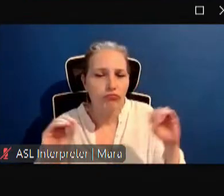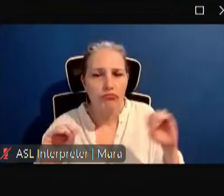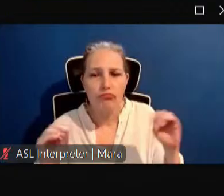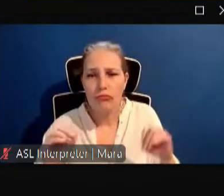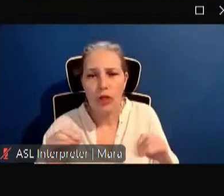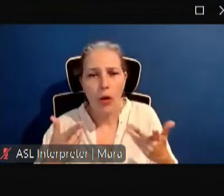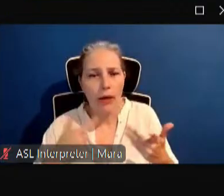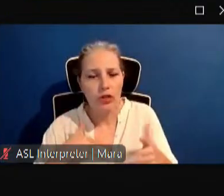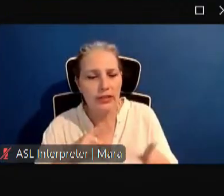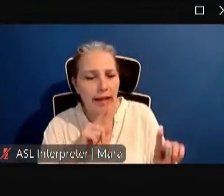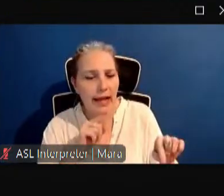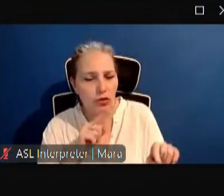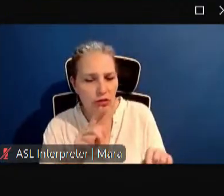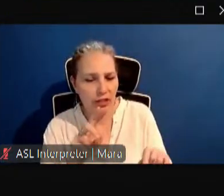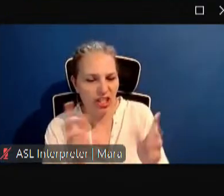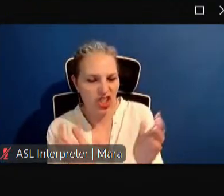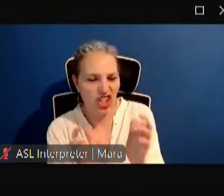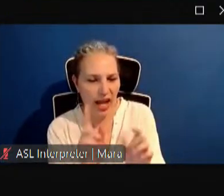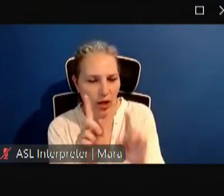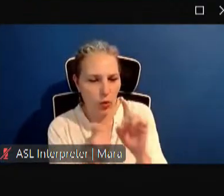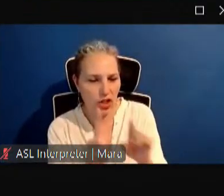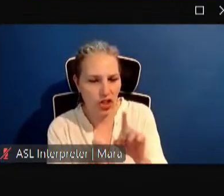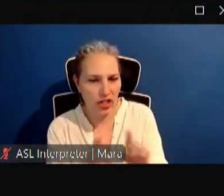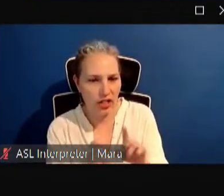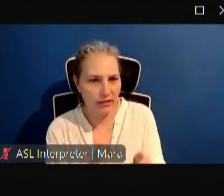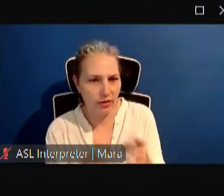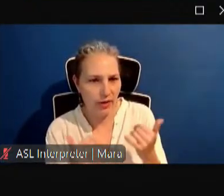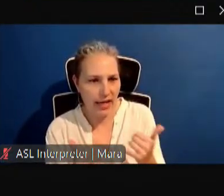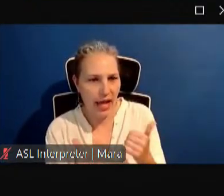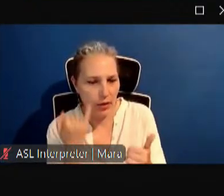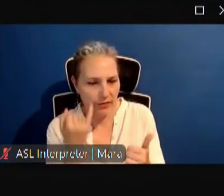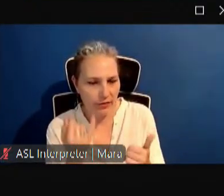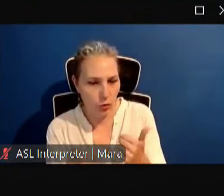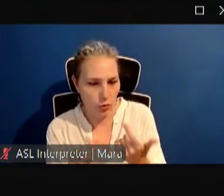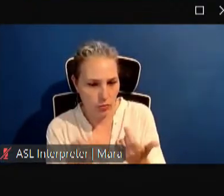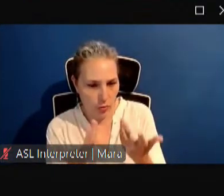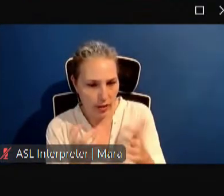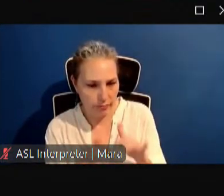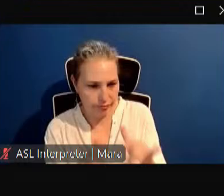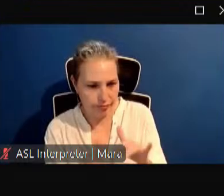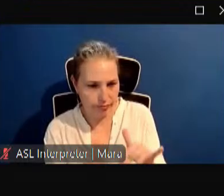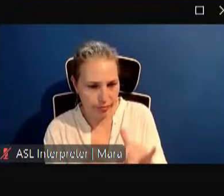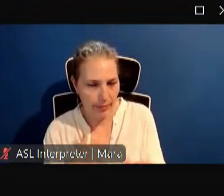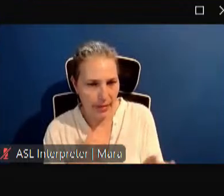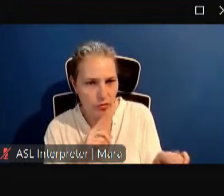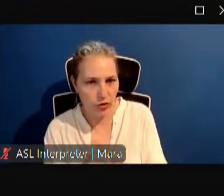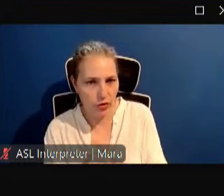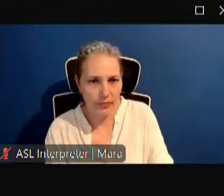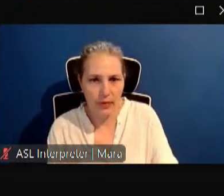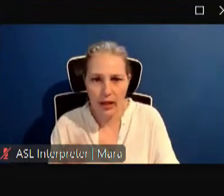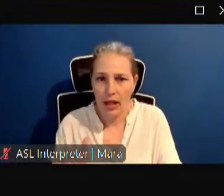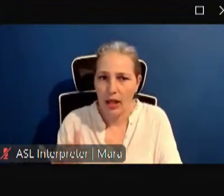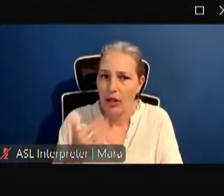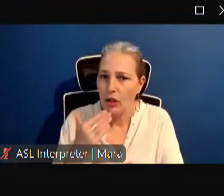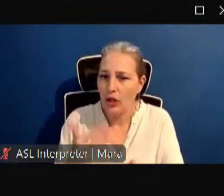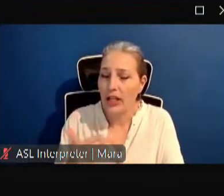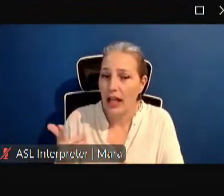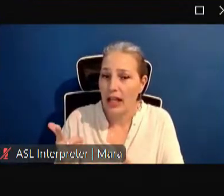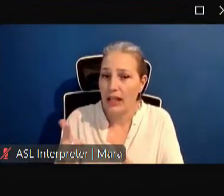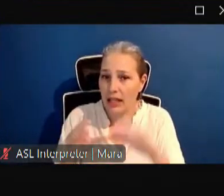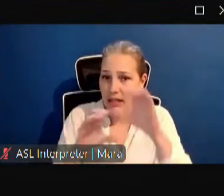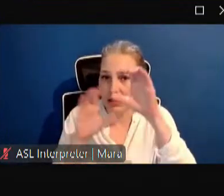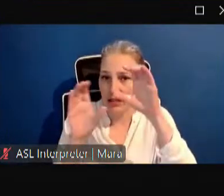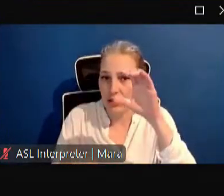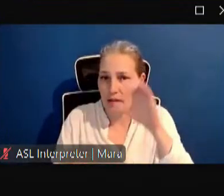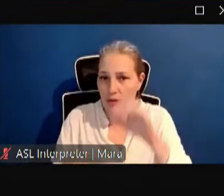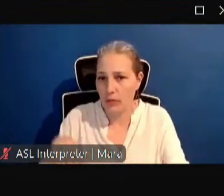you. Thank you very much. And in just a second, we'll get that Zoom QR code back up on the screen.